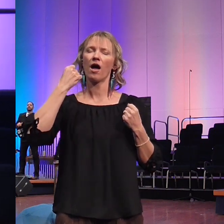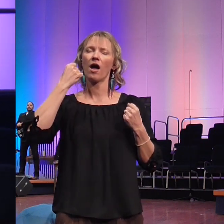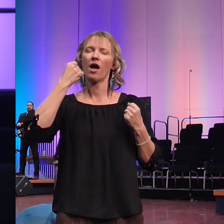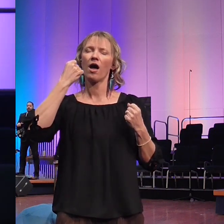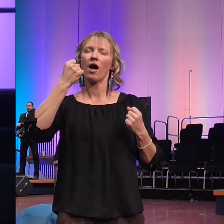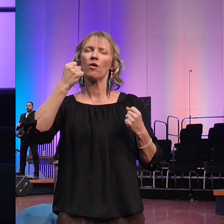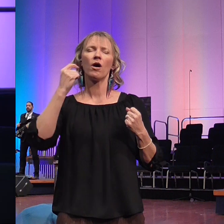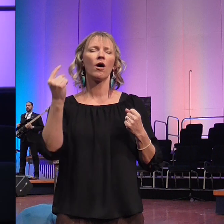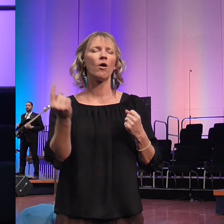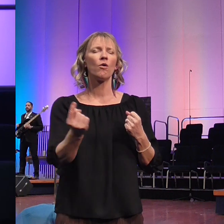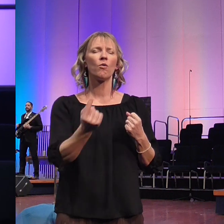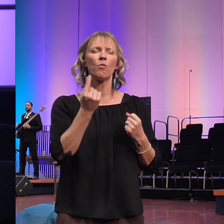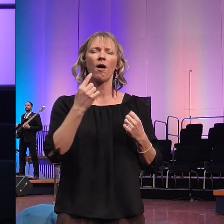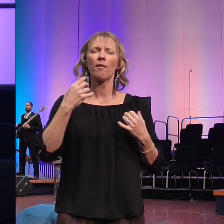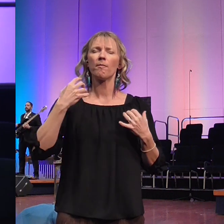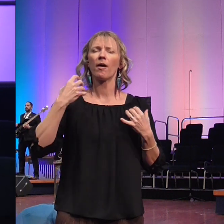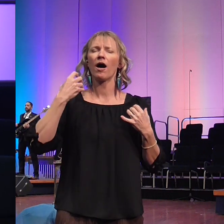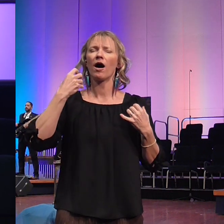one power,